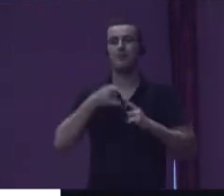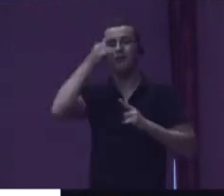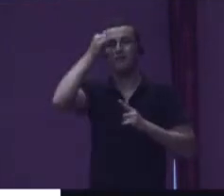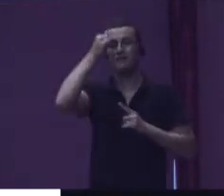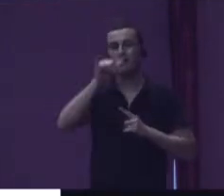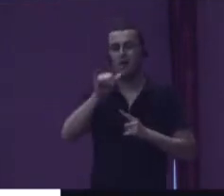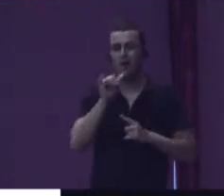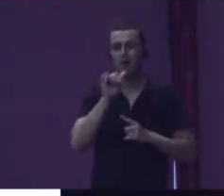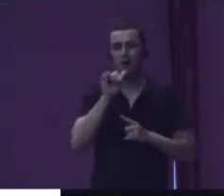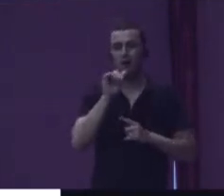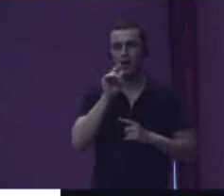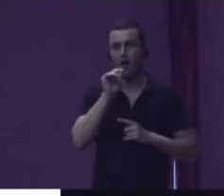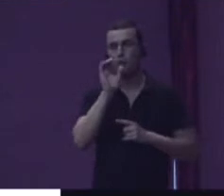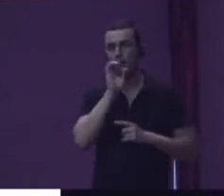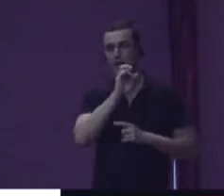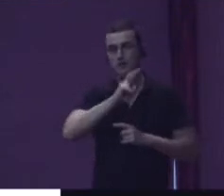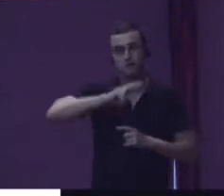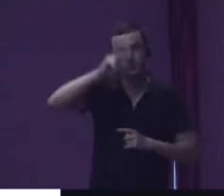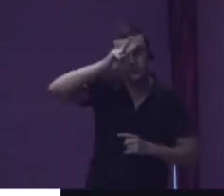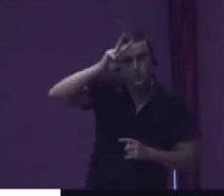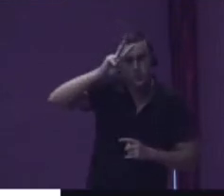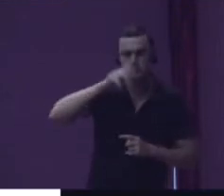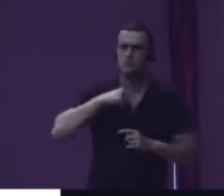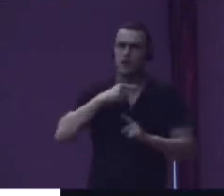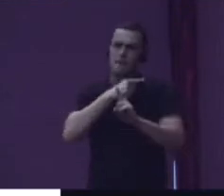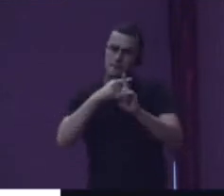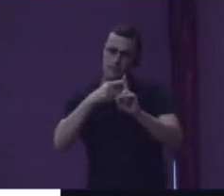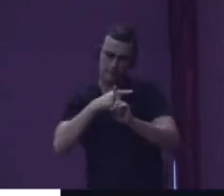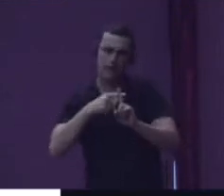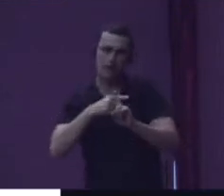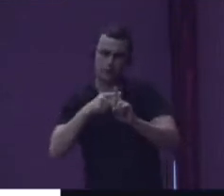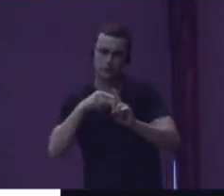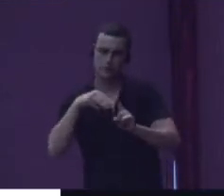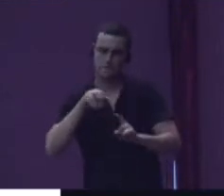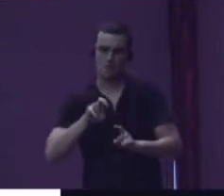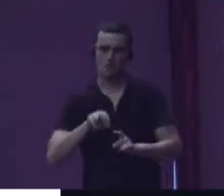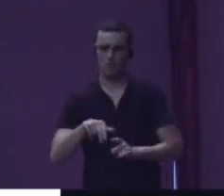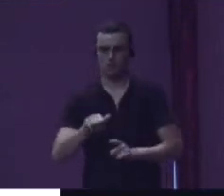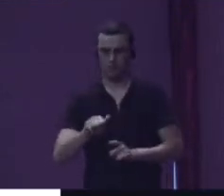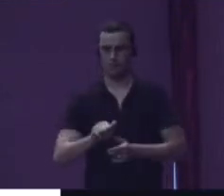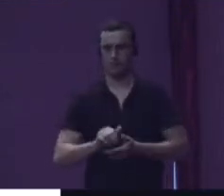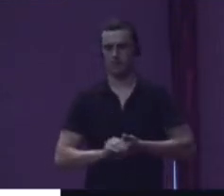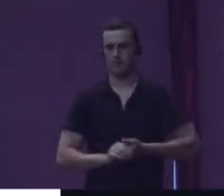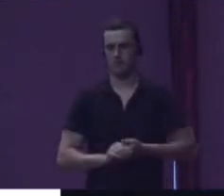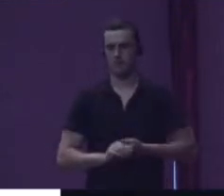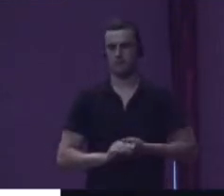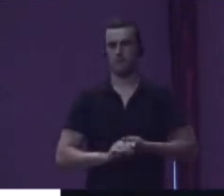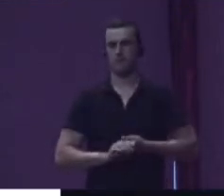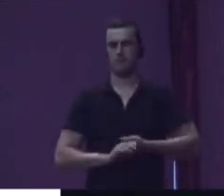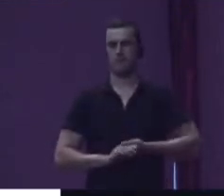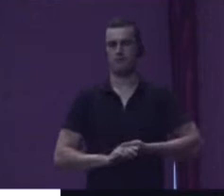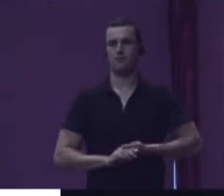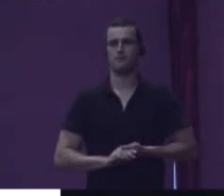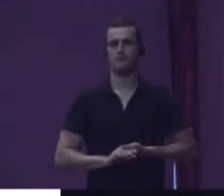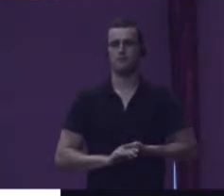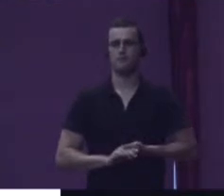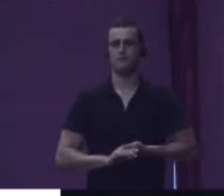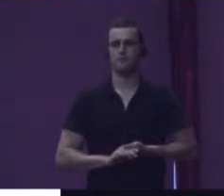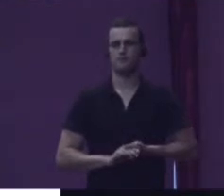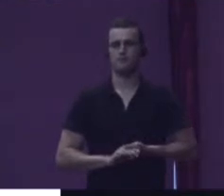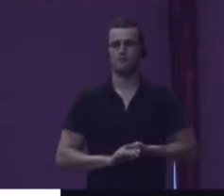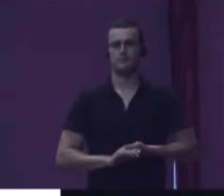from some of the physicians, the need to criticize or to comment, even when it's something not